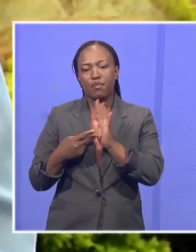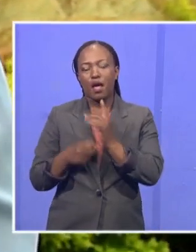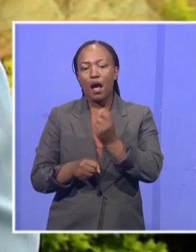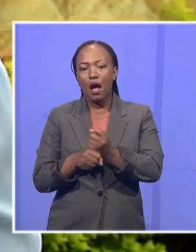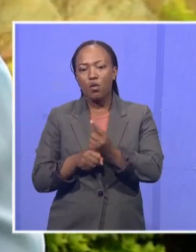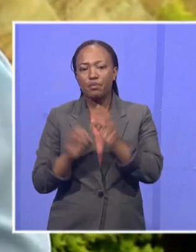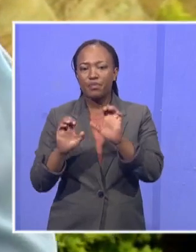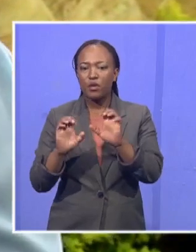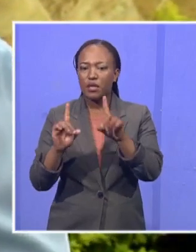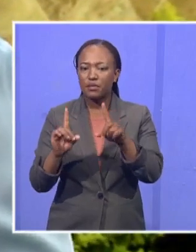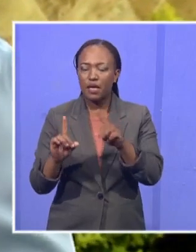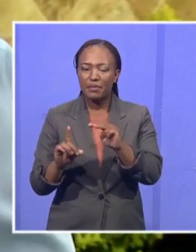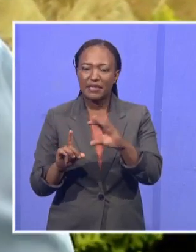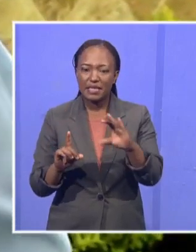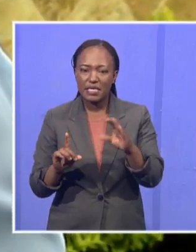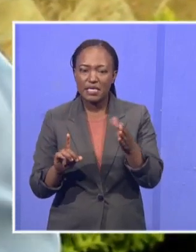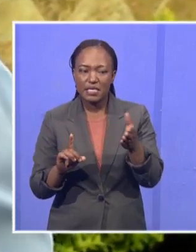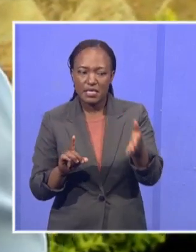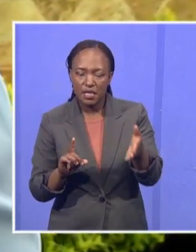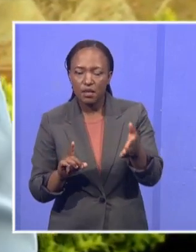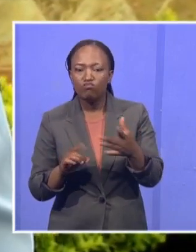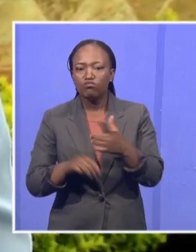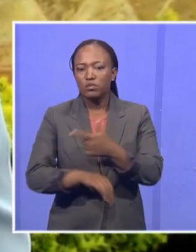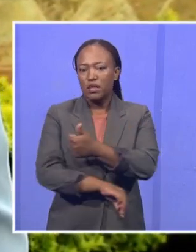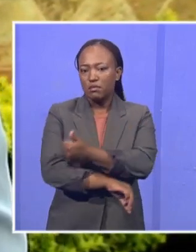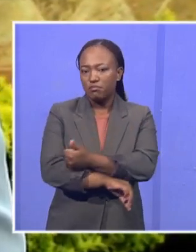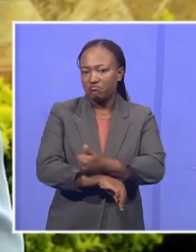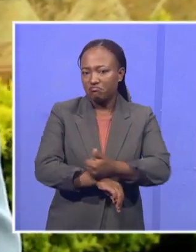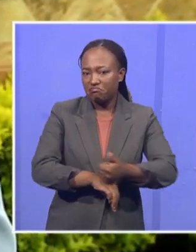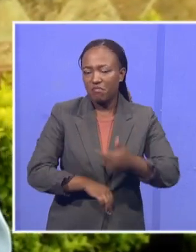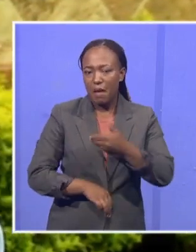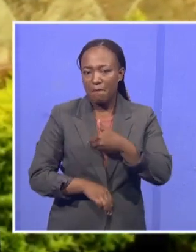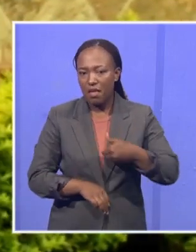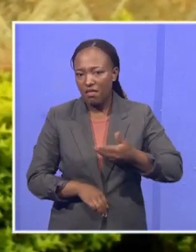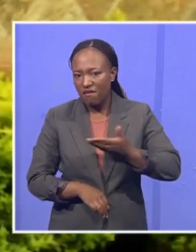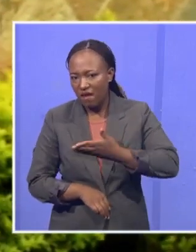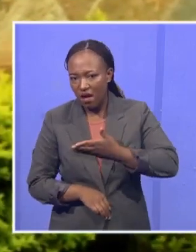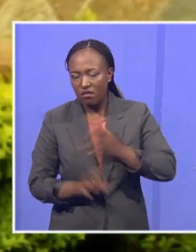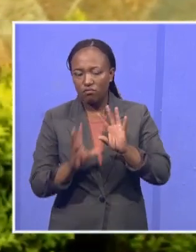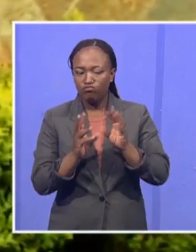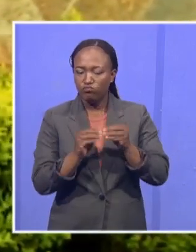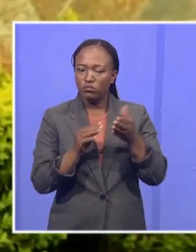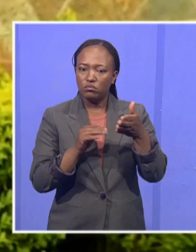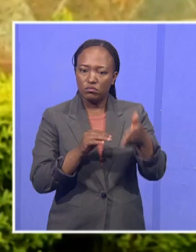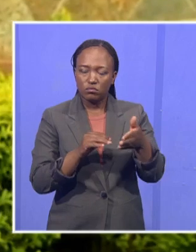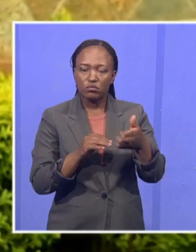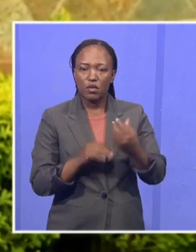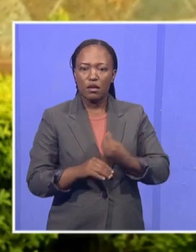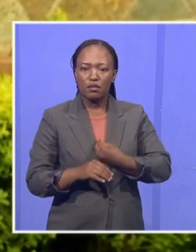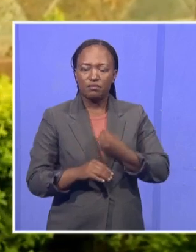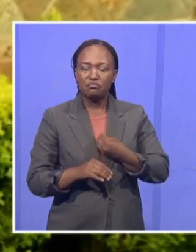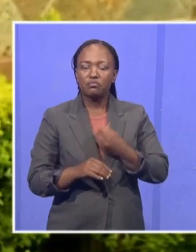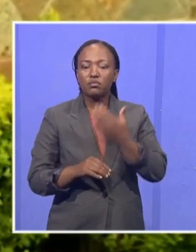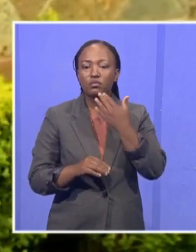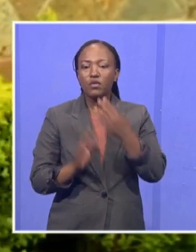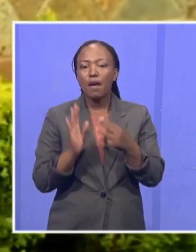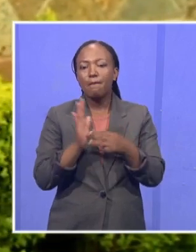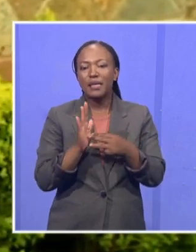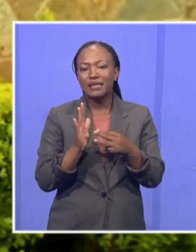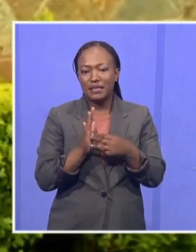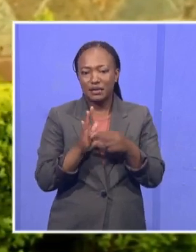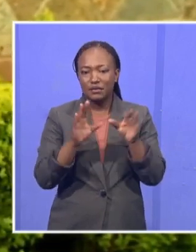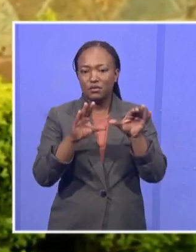just many stakeholders, parents, but the young men and women of the hour, the matriculants, in particular the